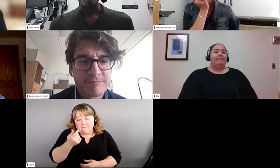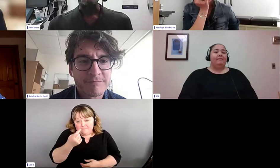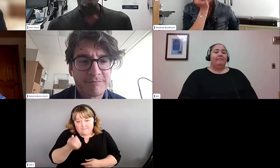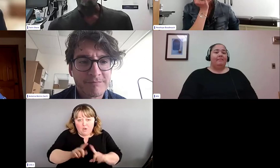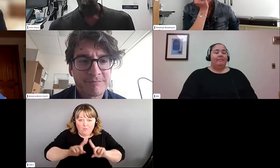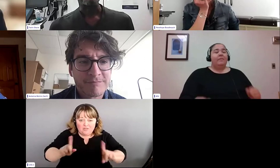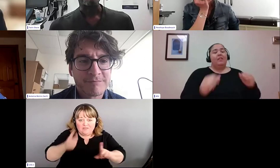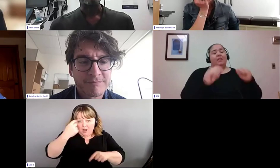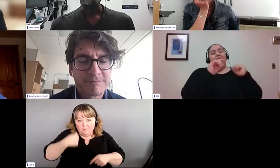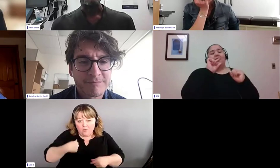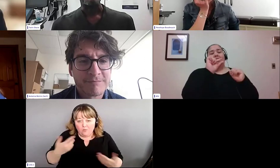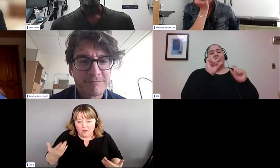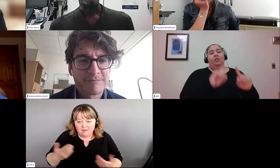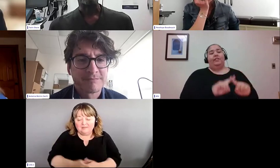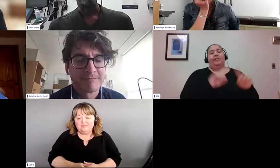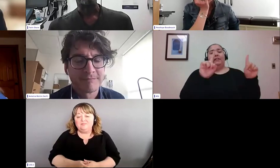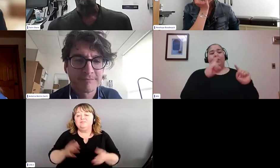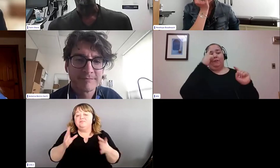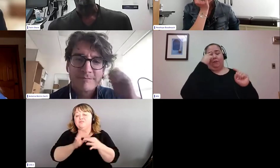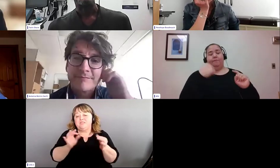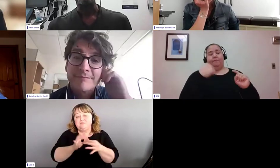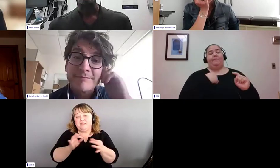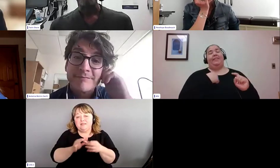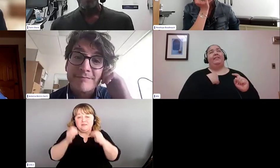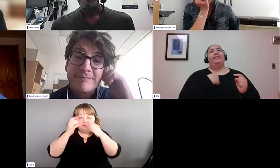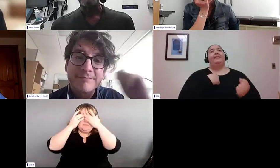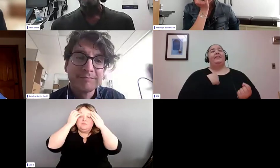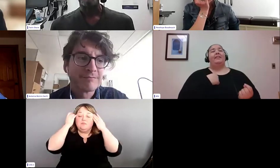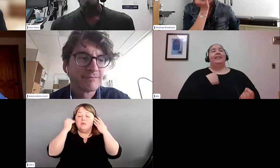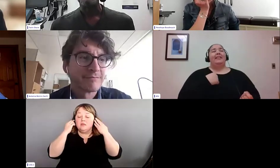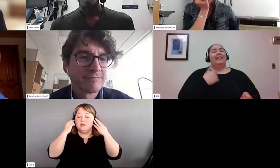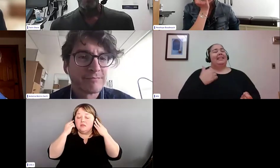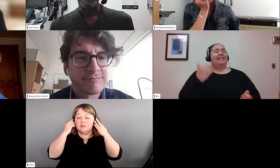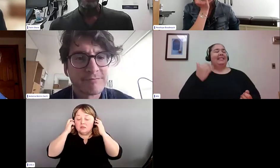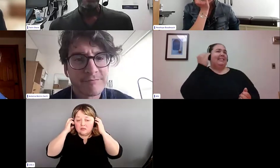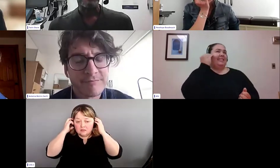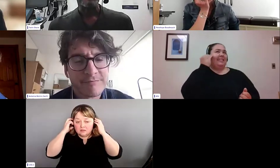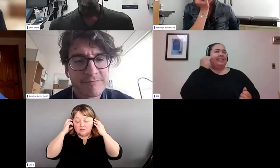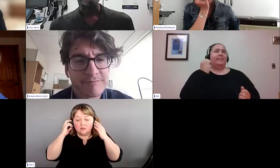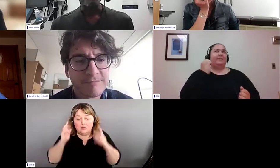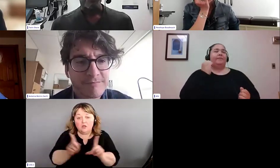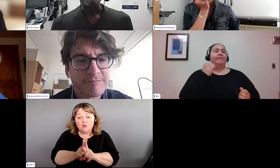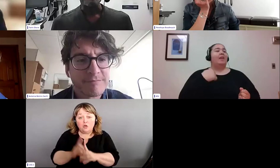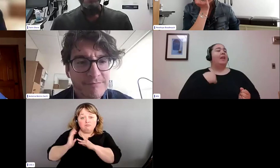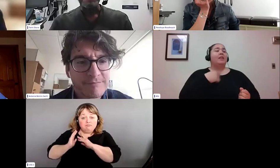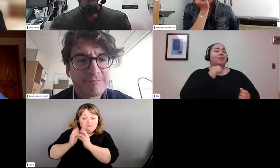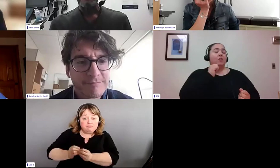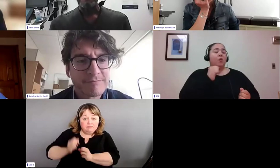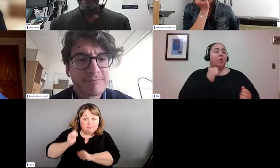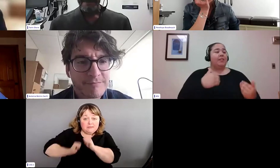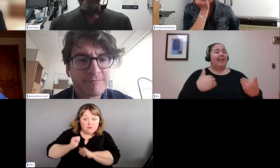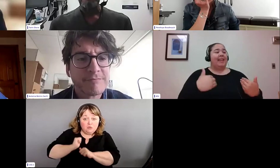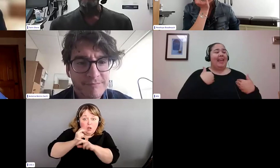It's a little different for me in this sense that I don't have the